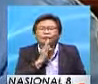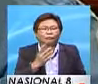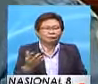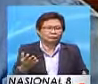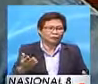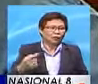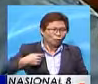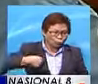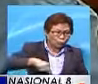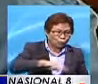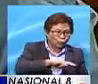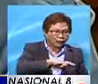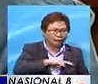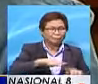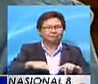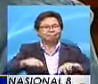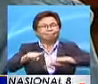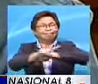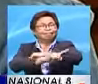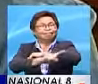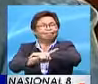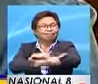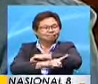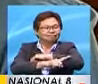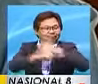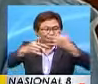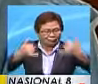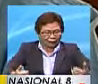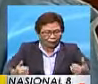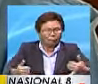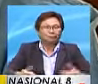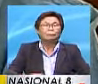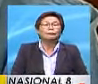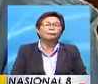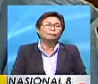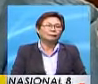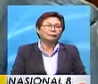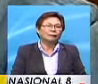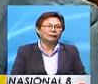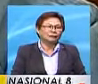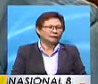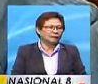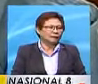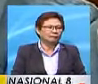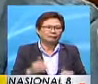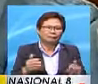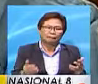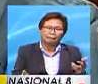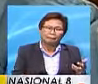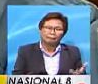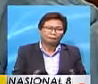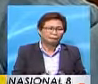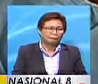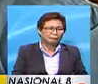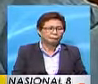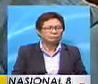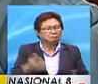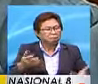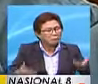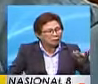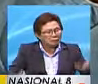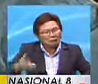Unless we take action now, it may be too